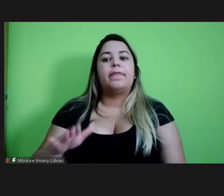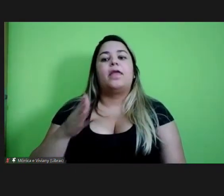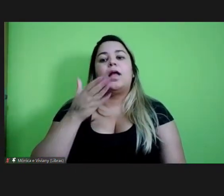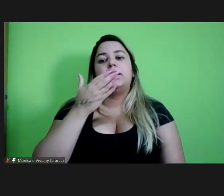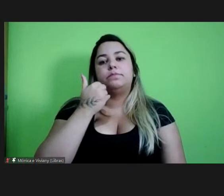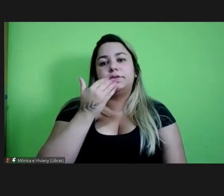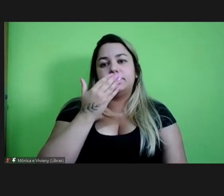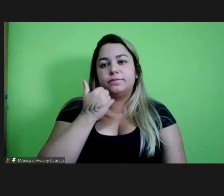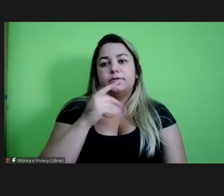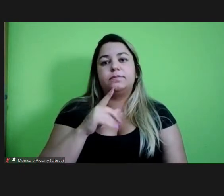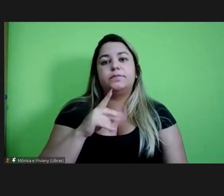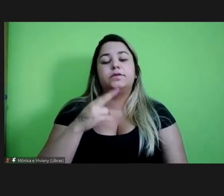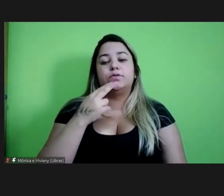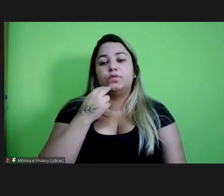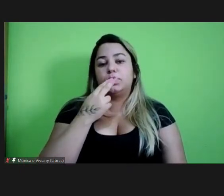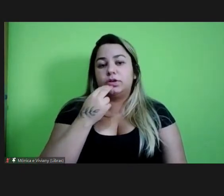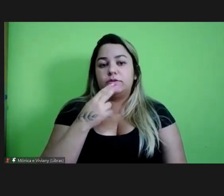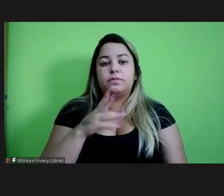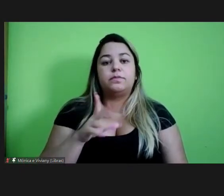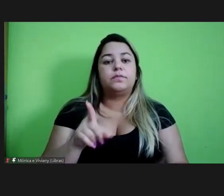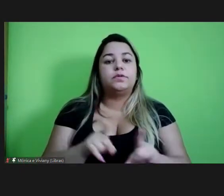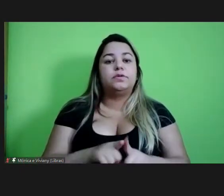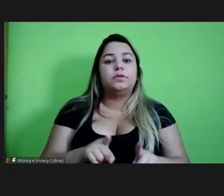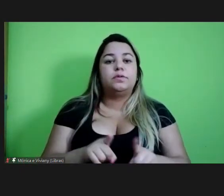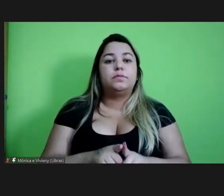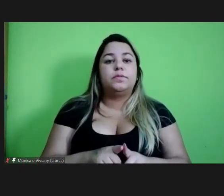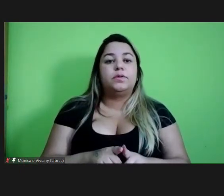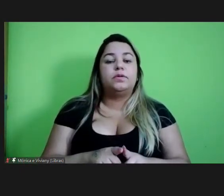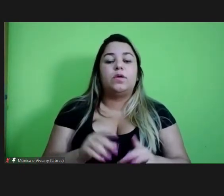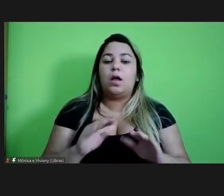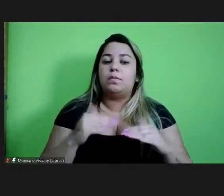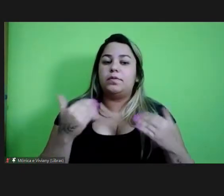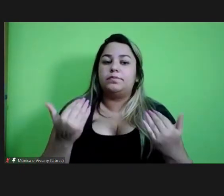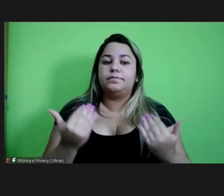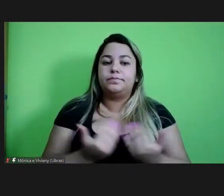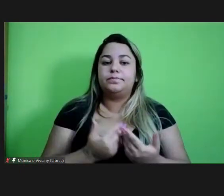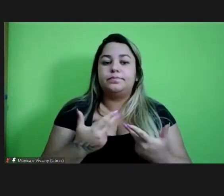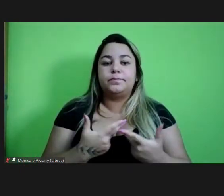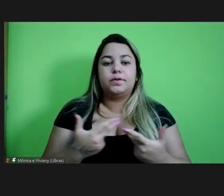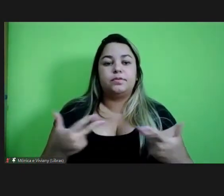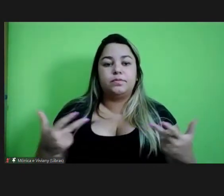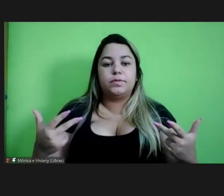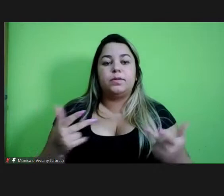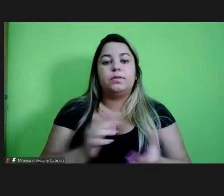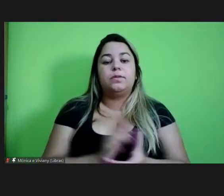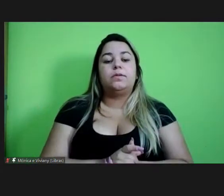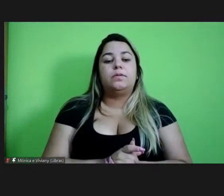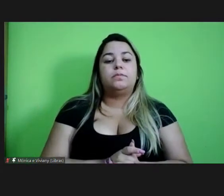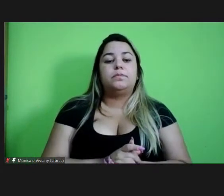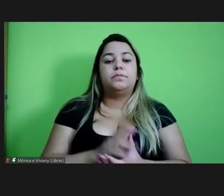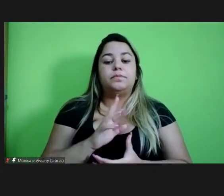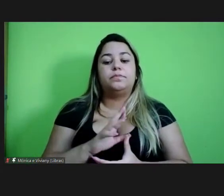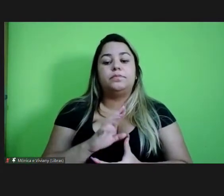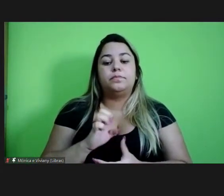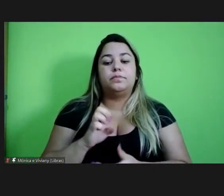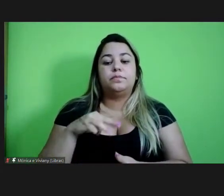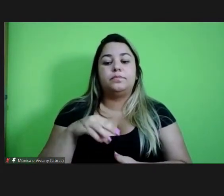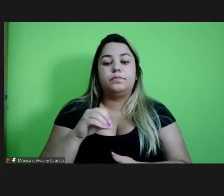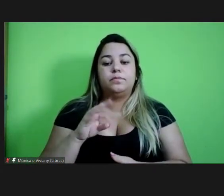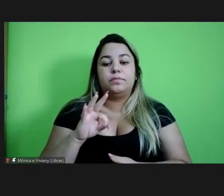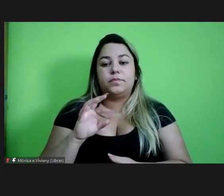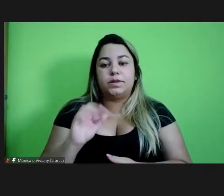development of children, food nutrition, and some communities, and also which are more